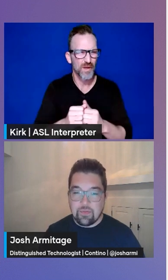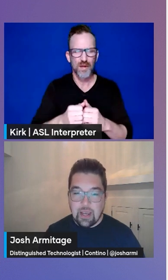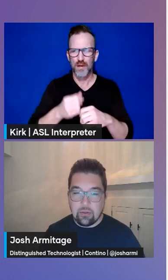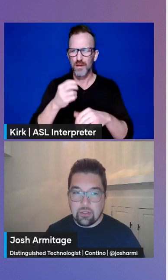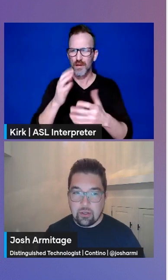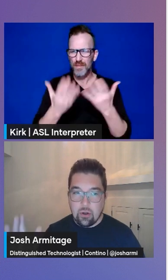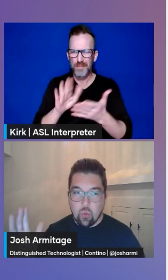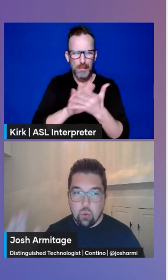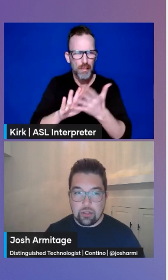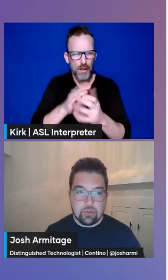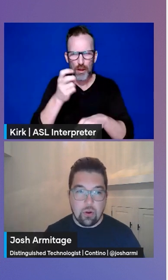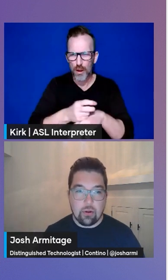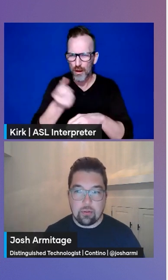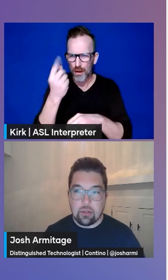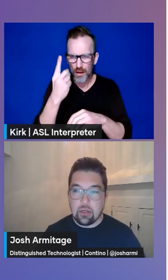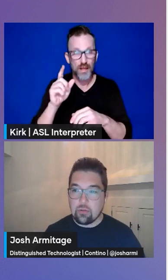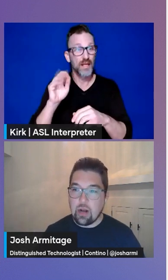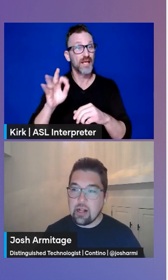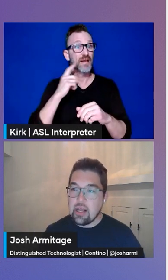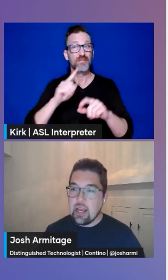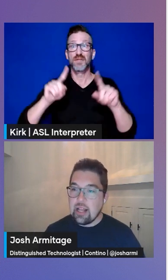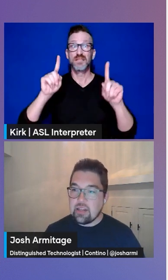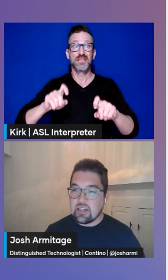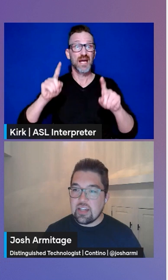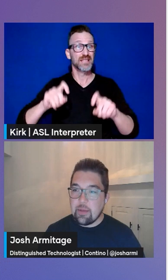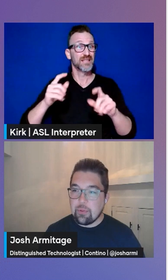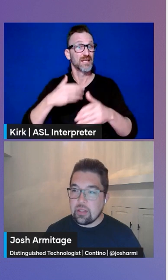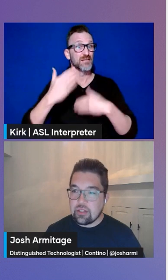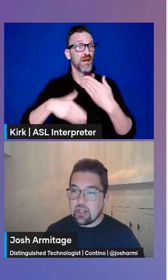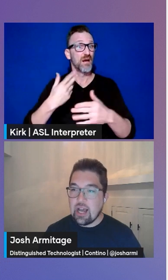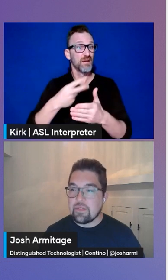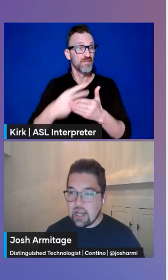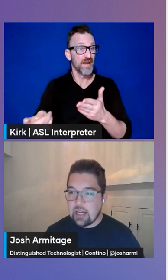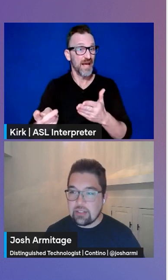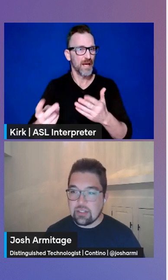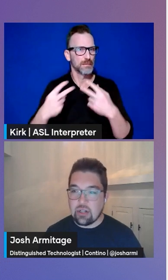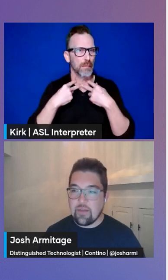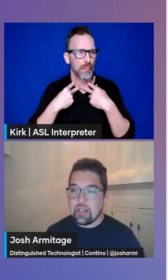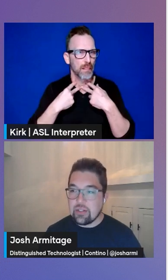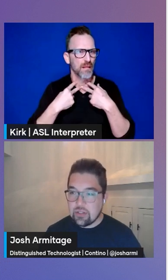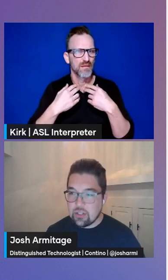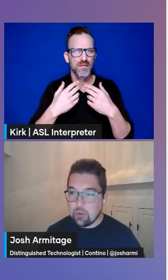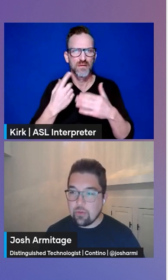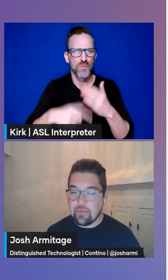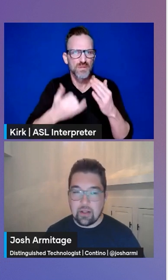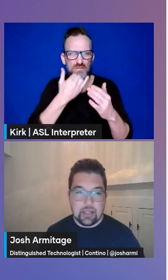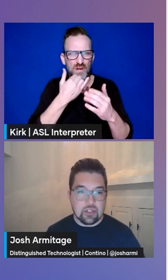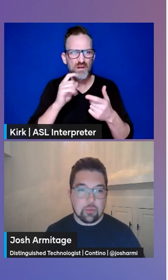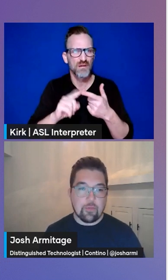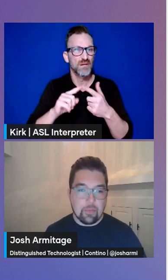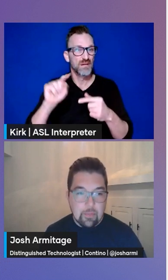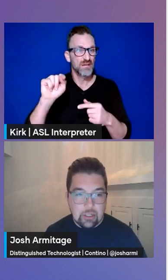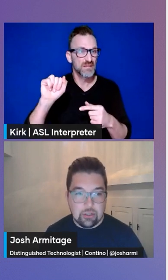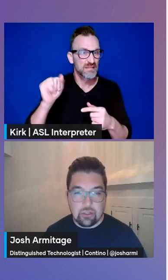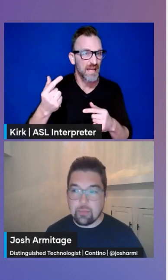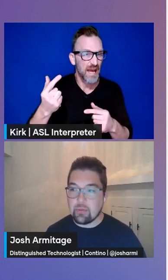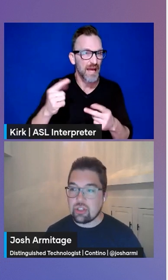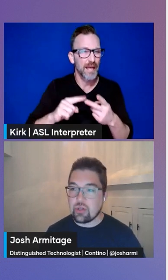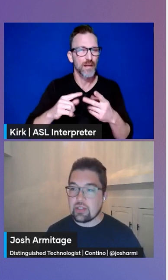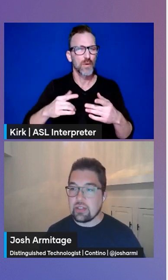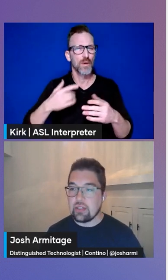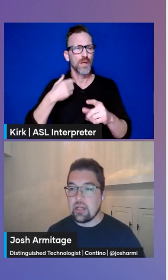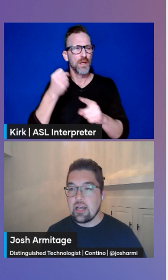test fails, what's wrong, right? In this example, it's got to have tags, it's got to have an instance profile. The instance profile permission should